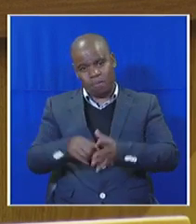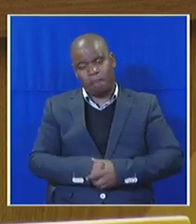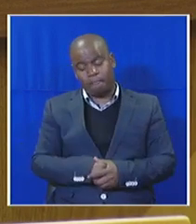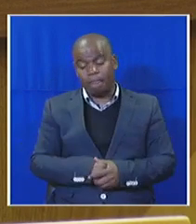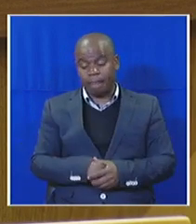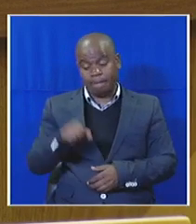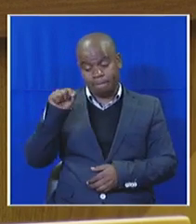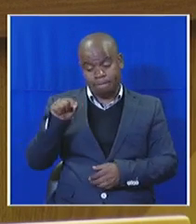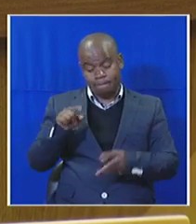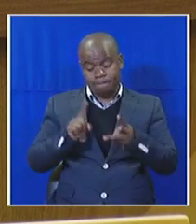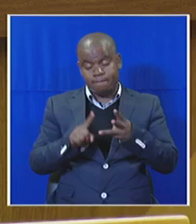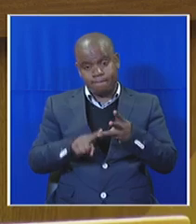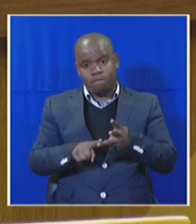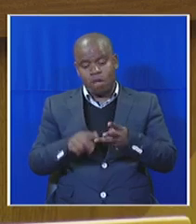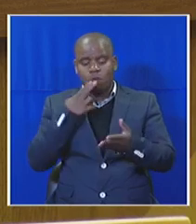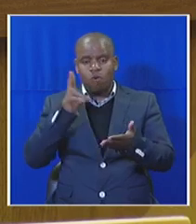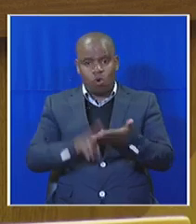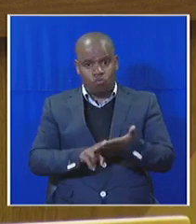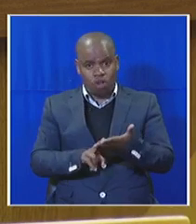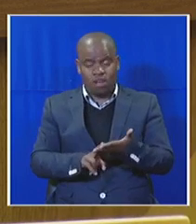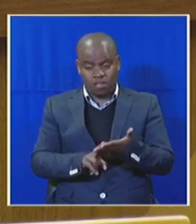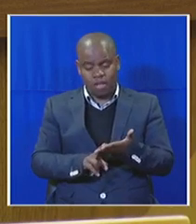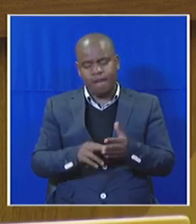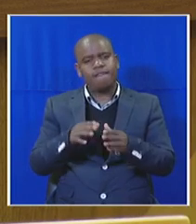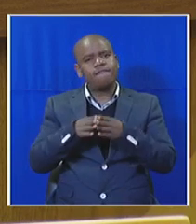concluded contracts to deploy